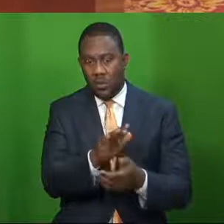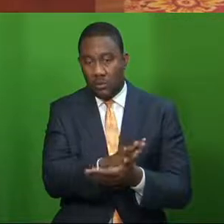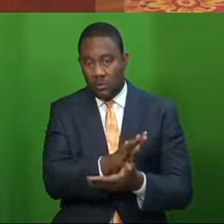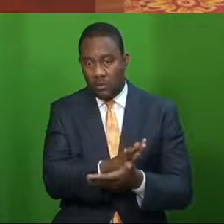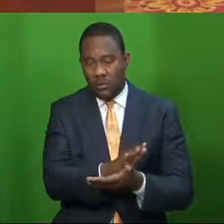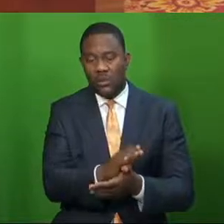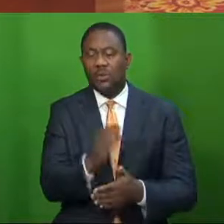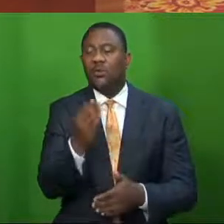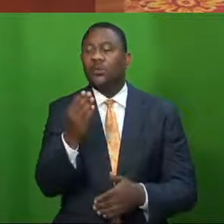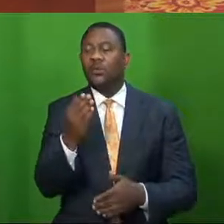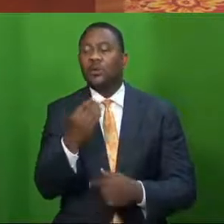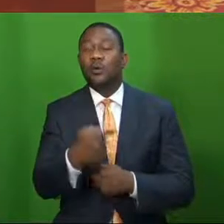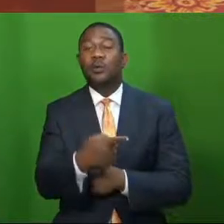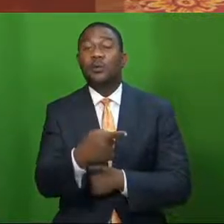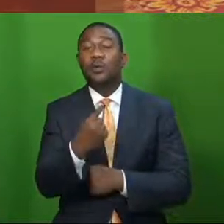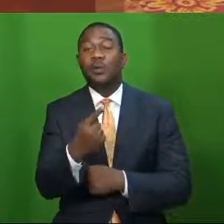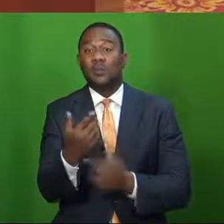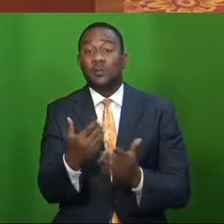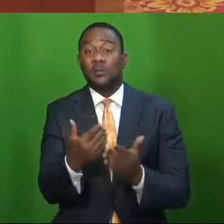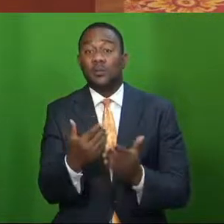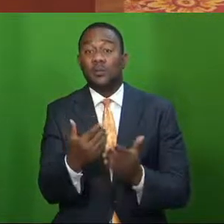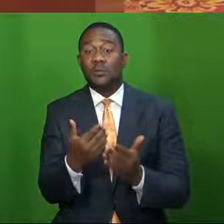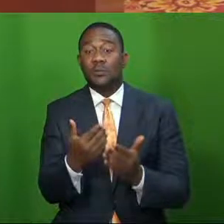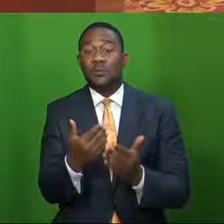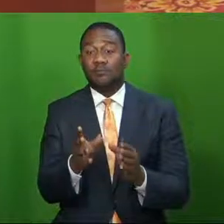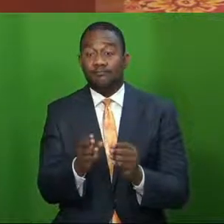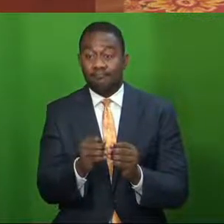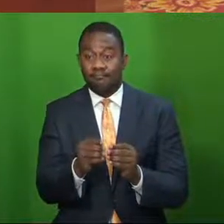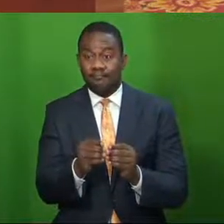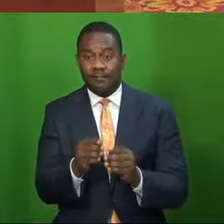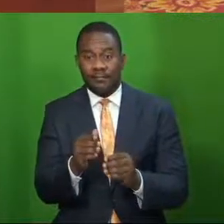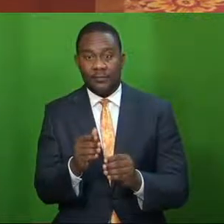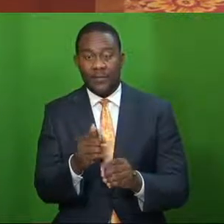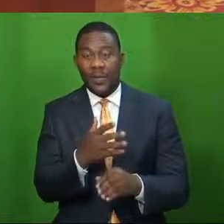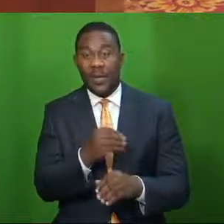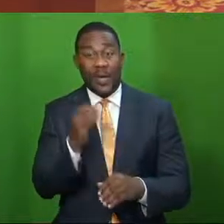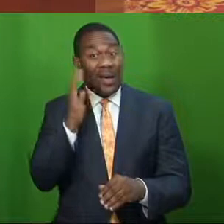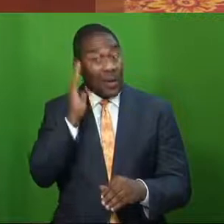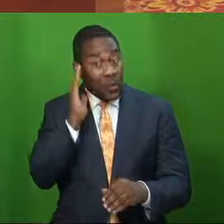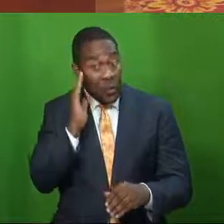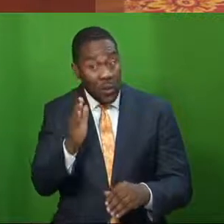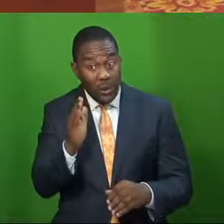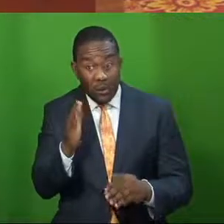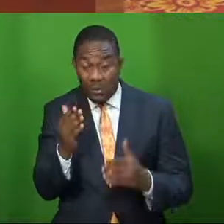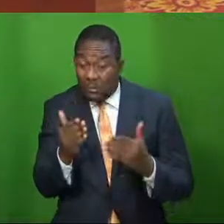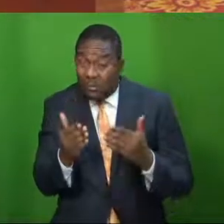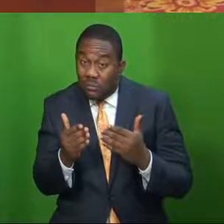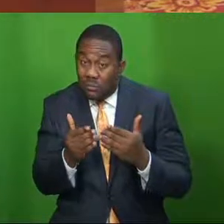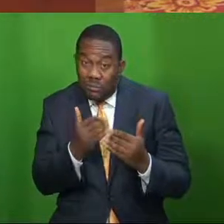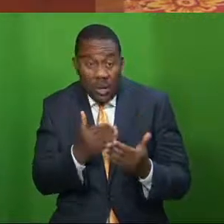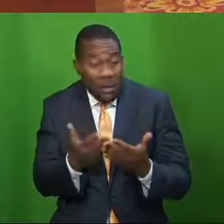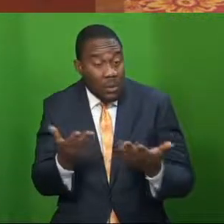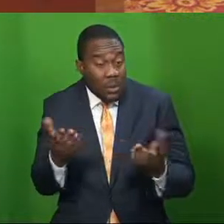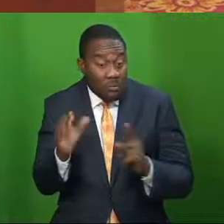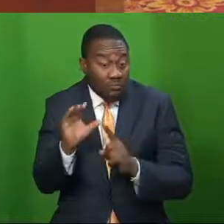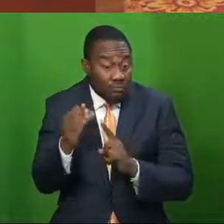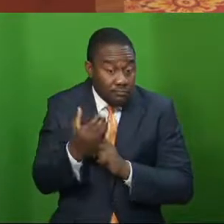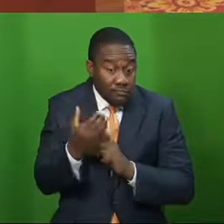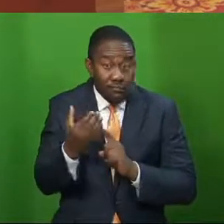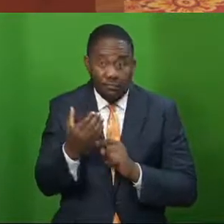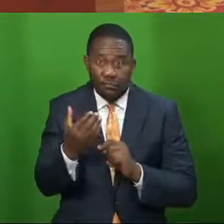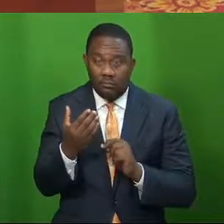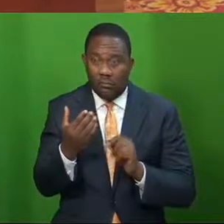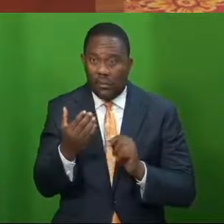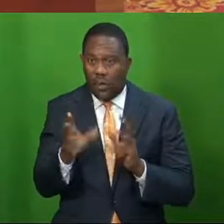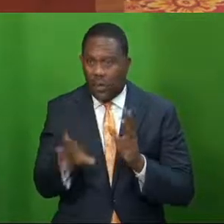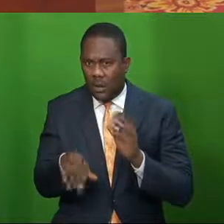days before the meeting, and shall, whenever the circumstances require, circulate a supplementary